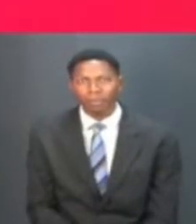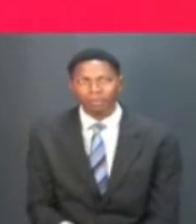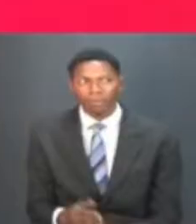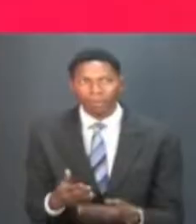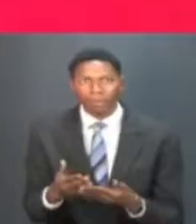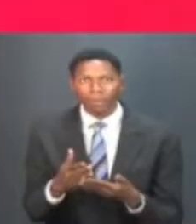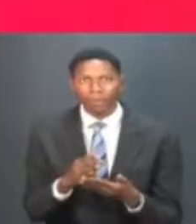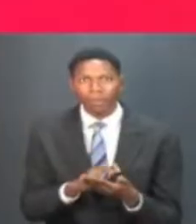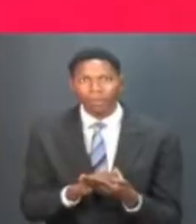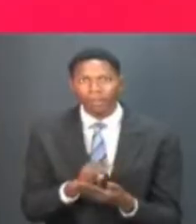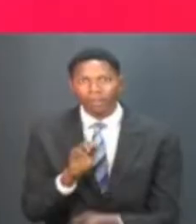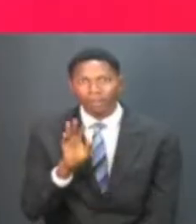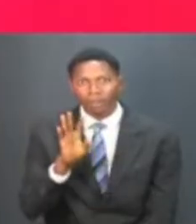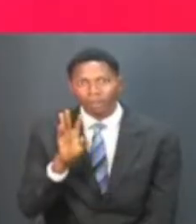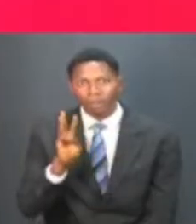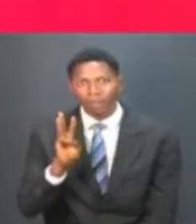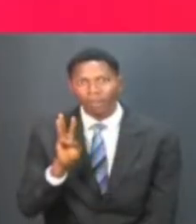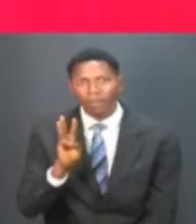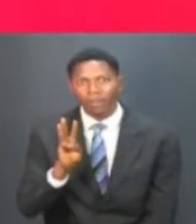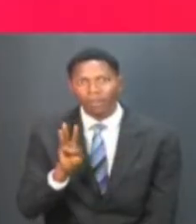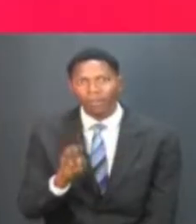Page 6.